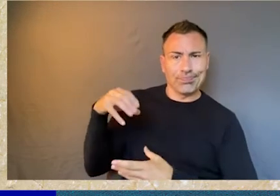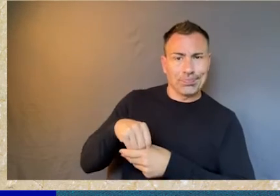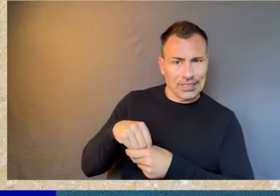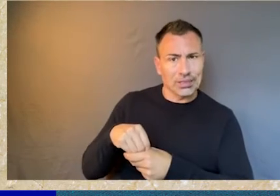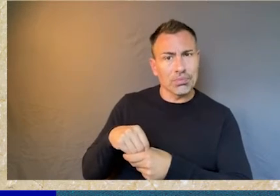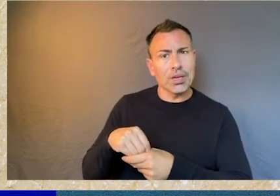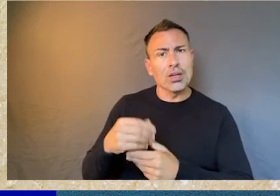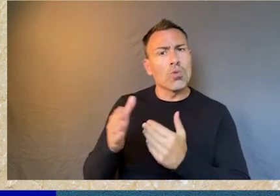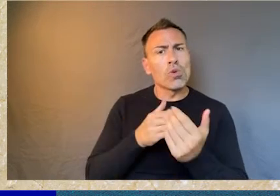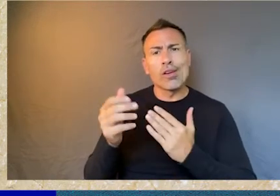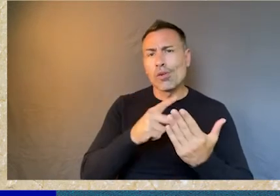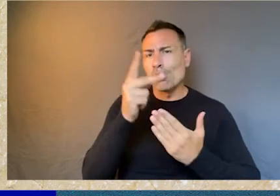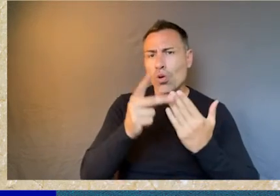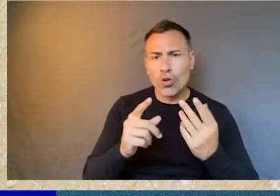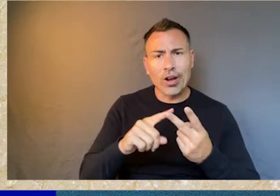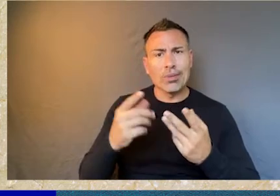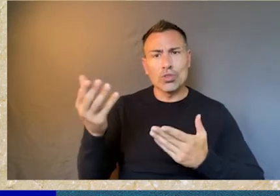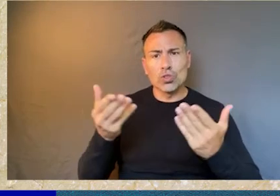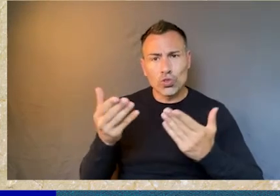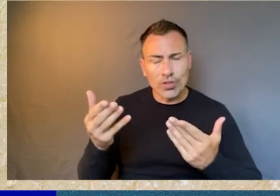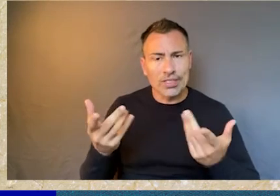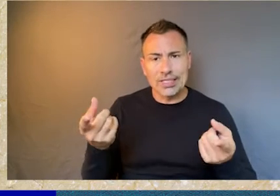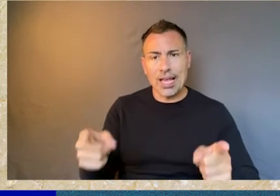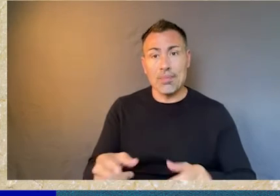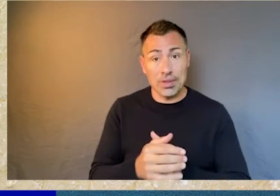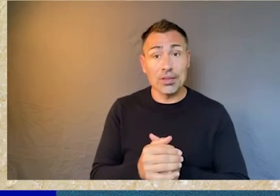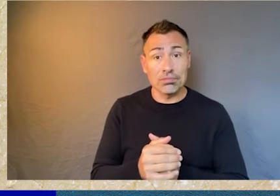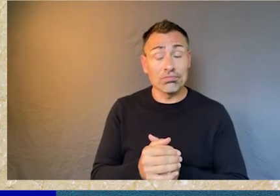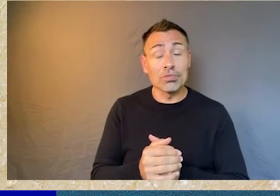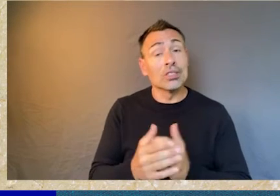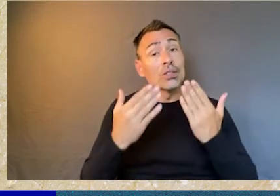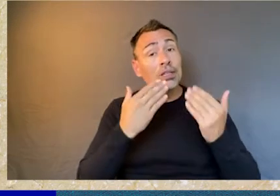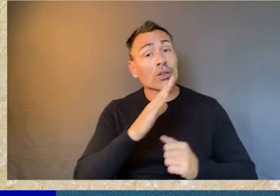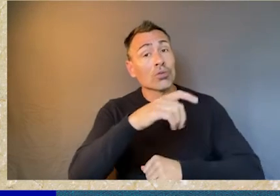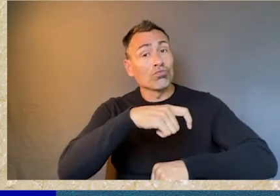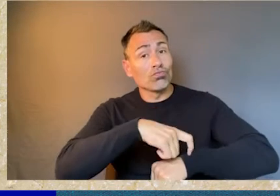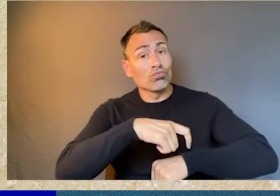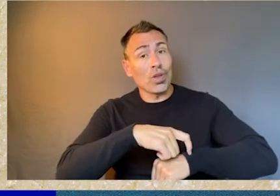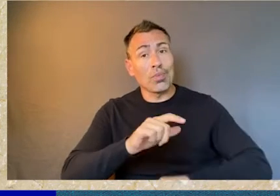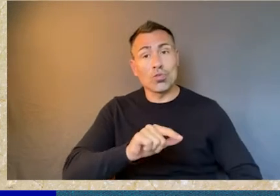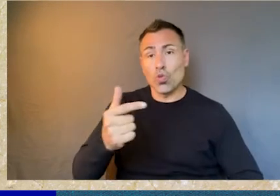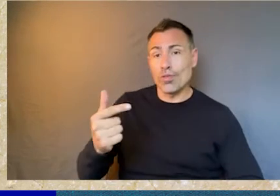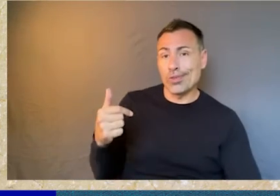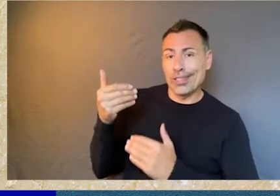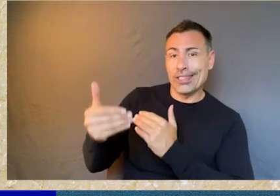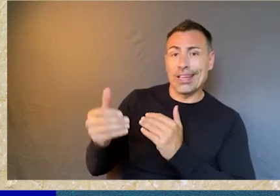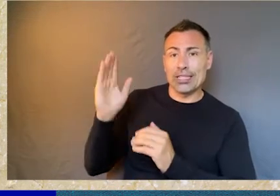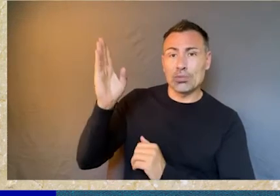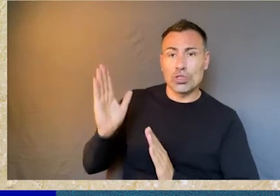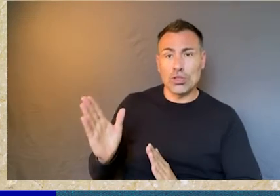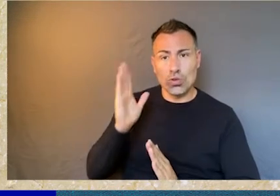being presented or put on. Thank you for your time, and I'll turn it over to our next presenter who will continue